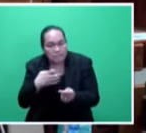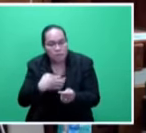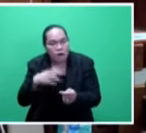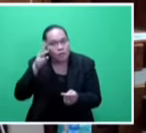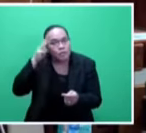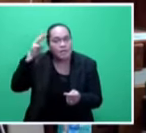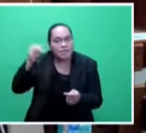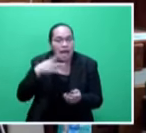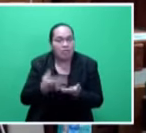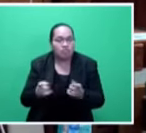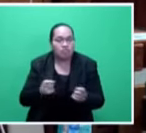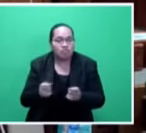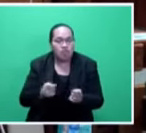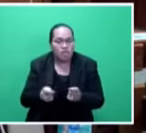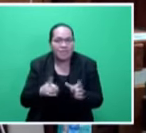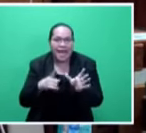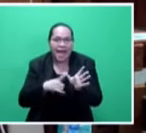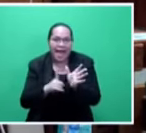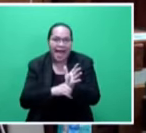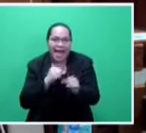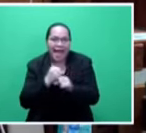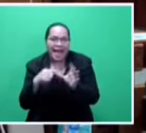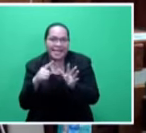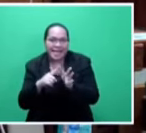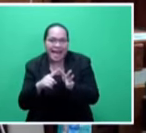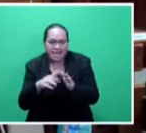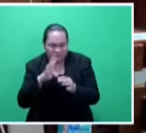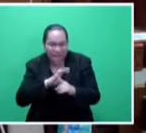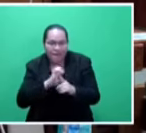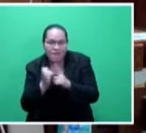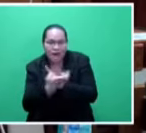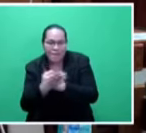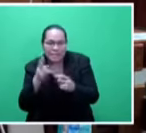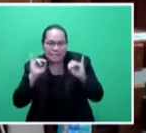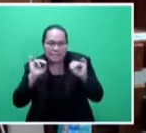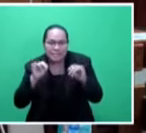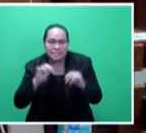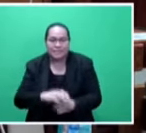the control of alga bloom by environmental officers.